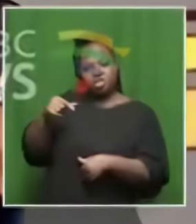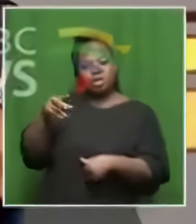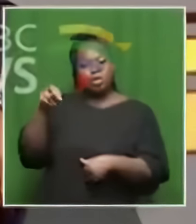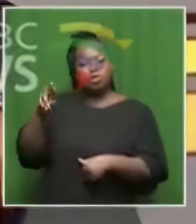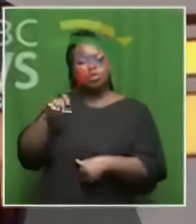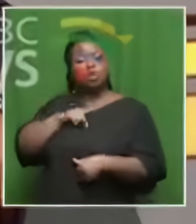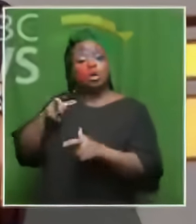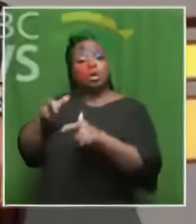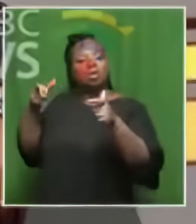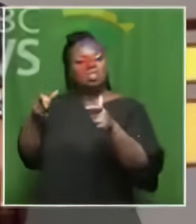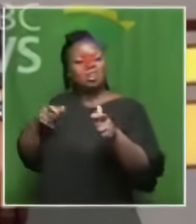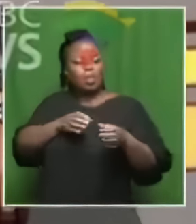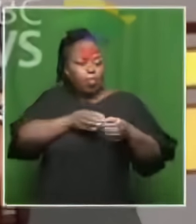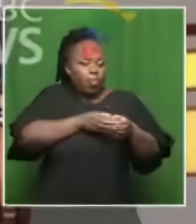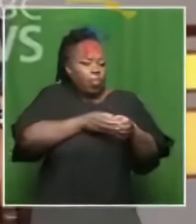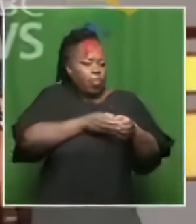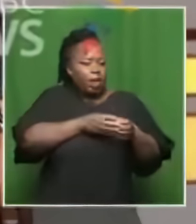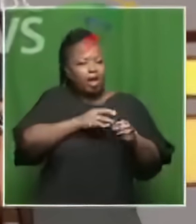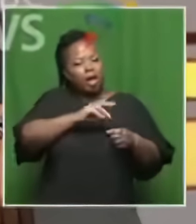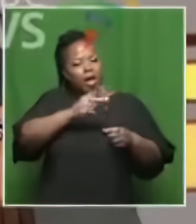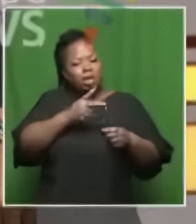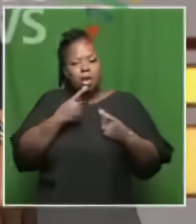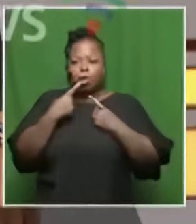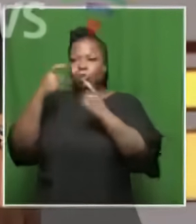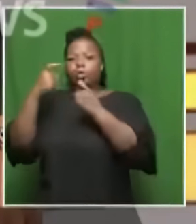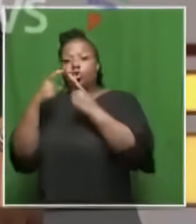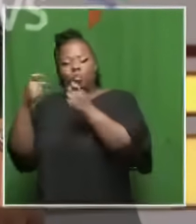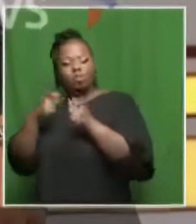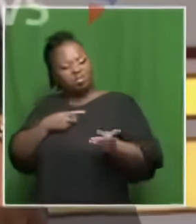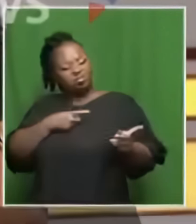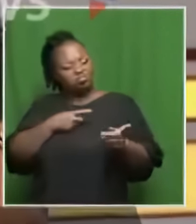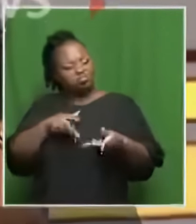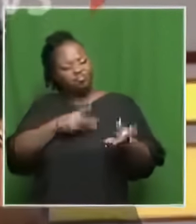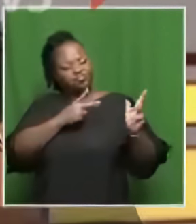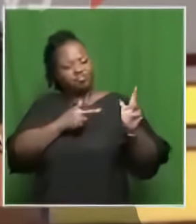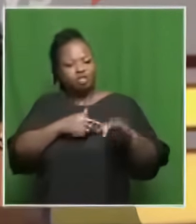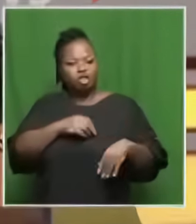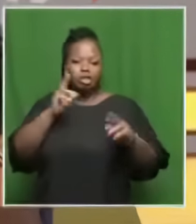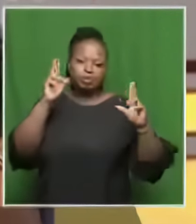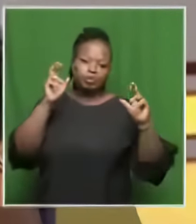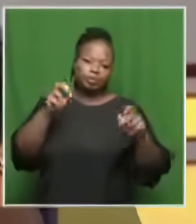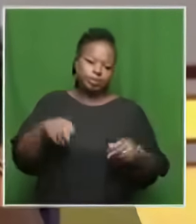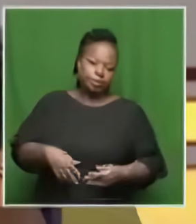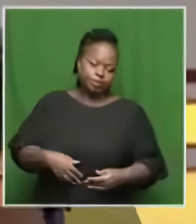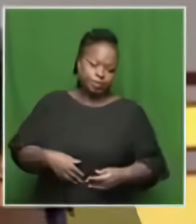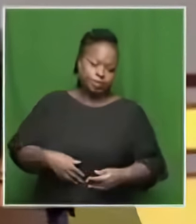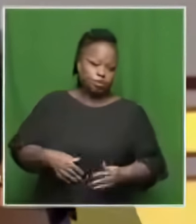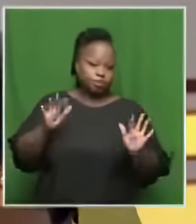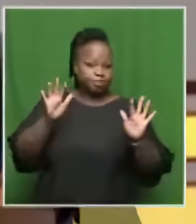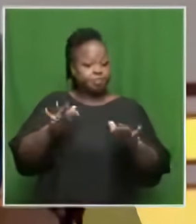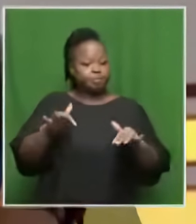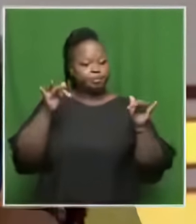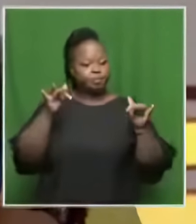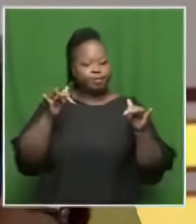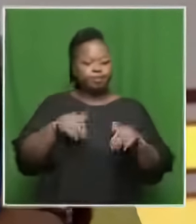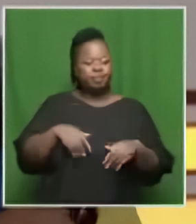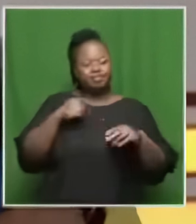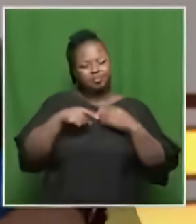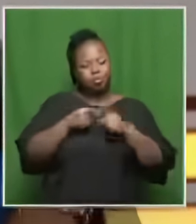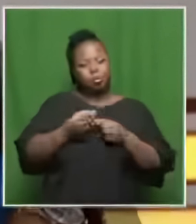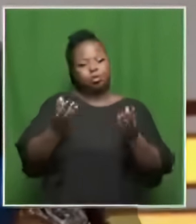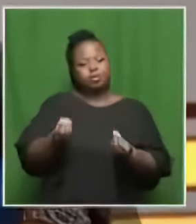majority to dismiss some of these issues. So Parliament is an issue of